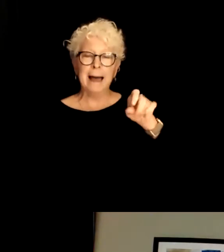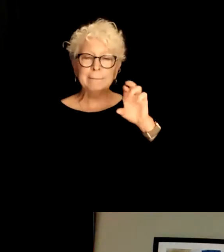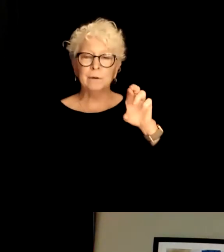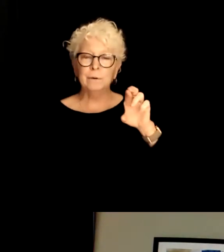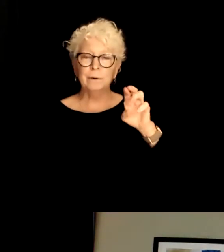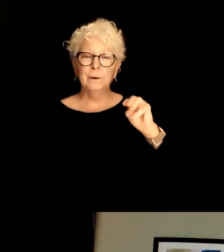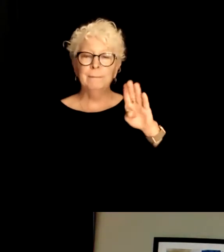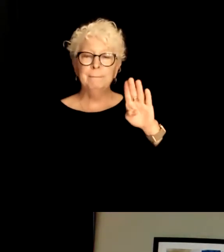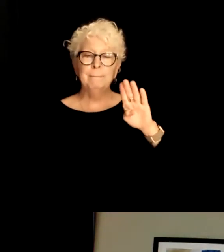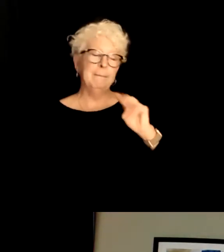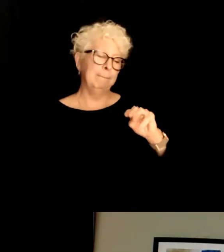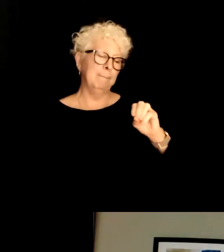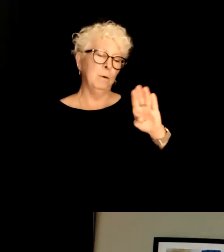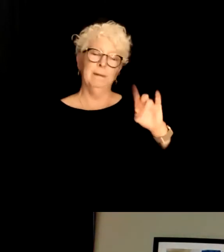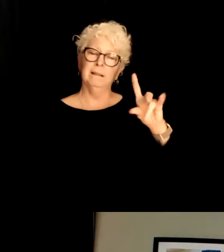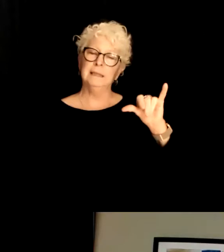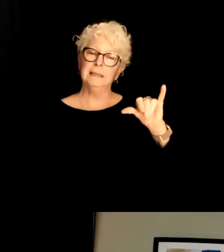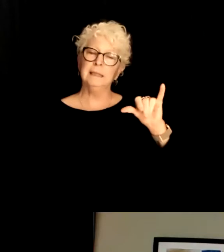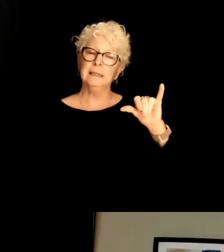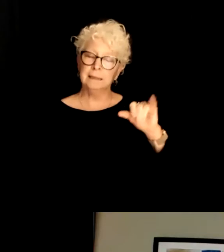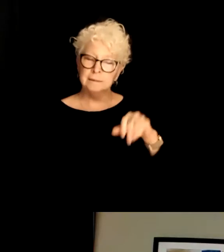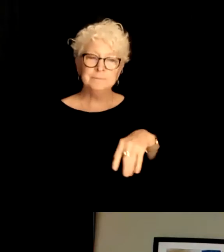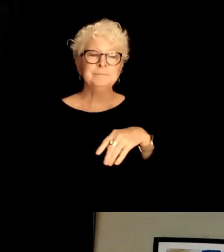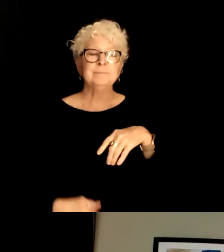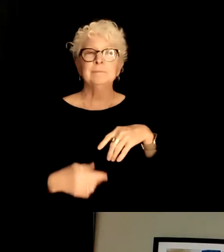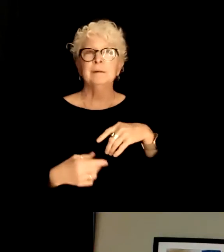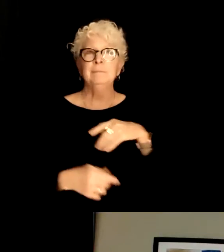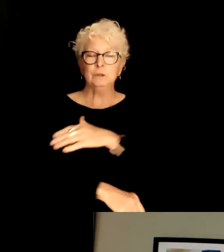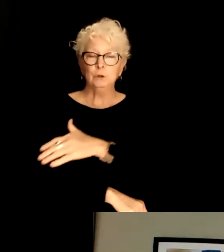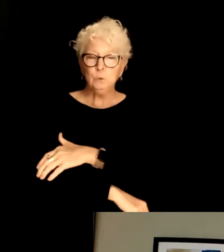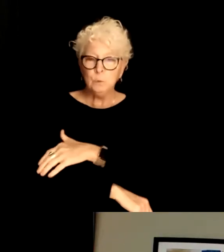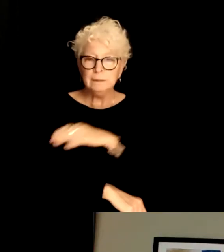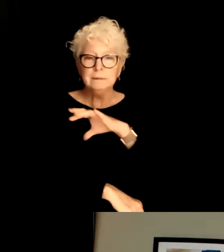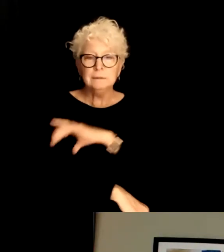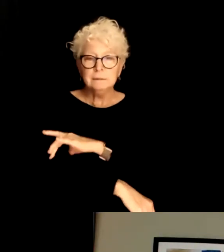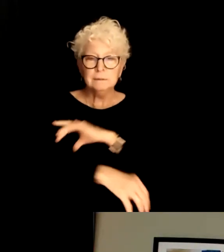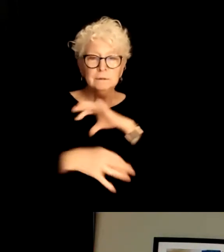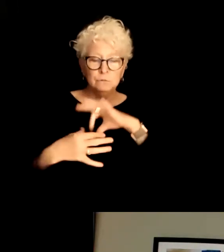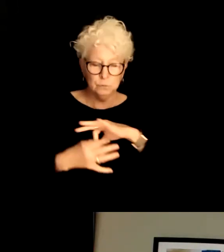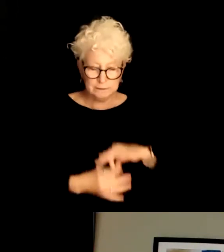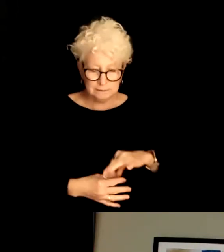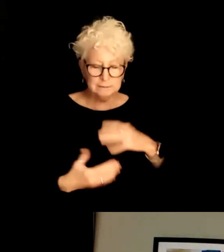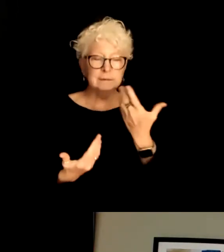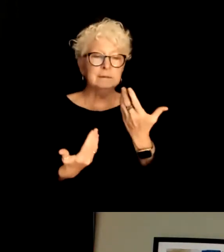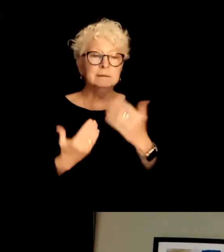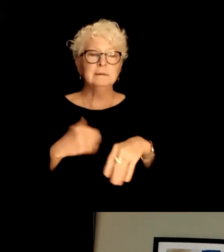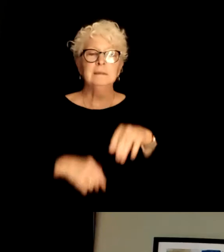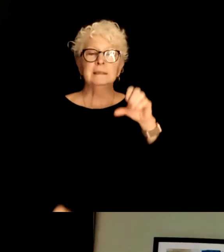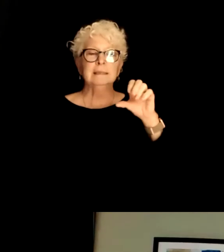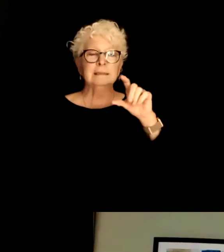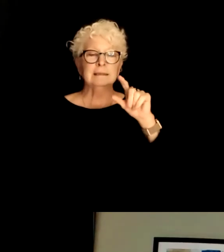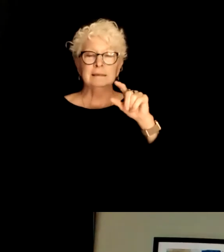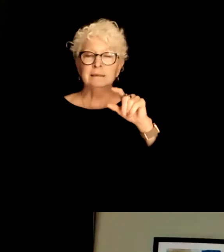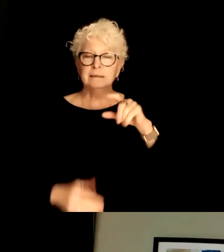HEDS. That's characterized by joint hypermobility, skin extensibility, and